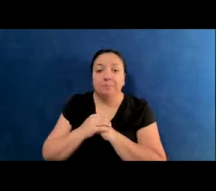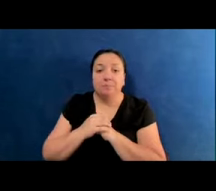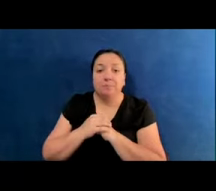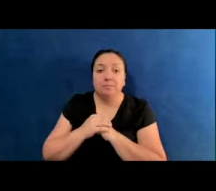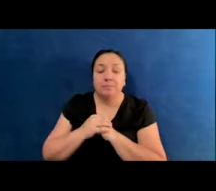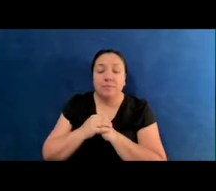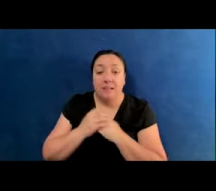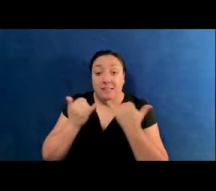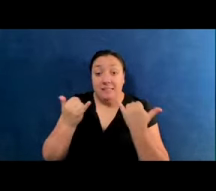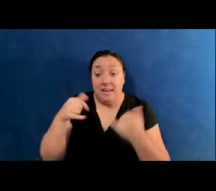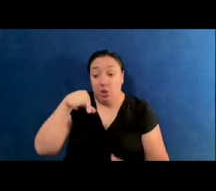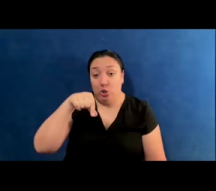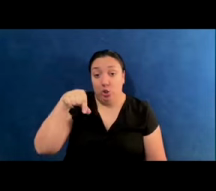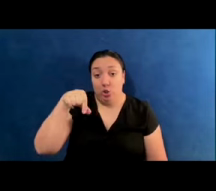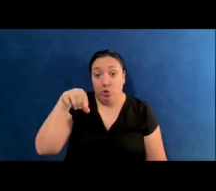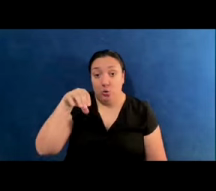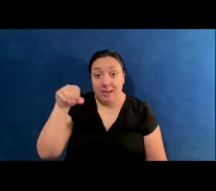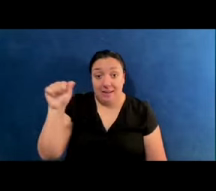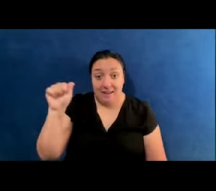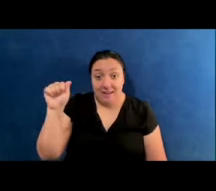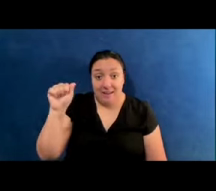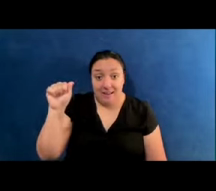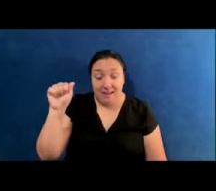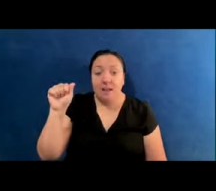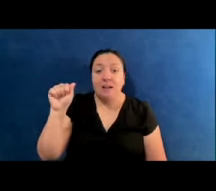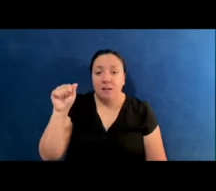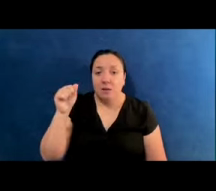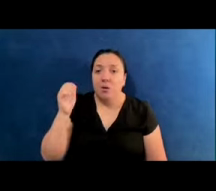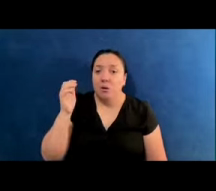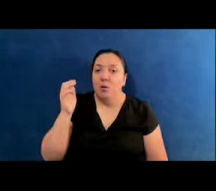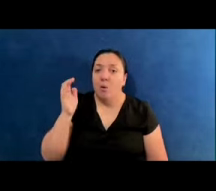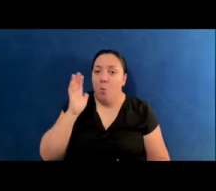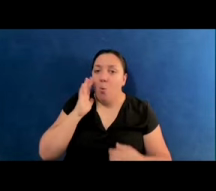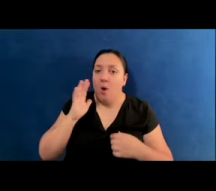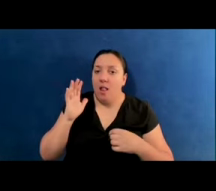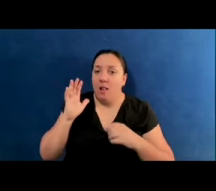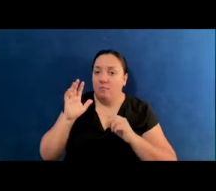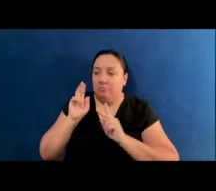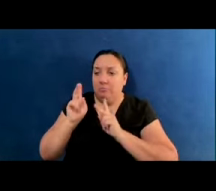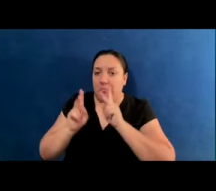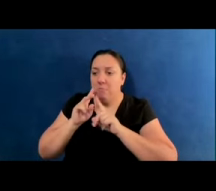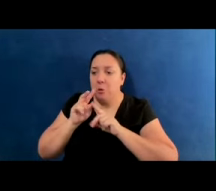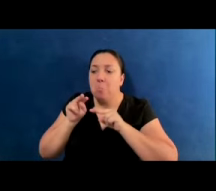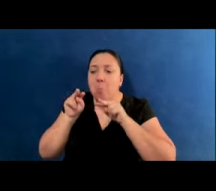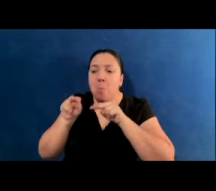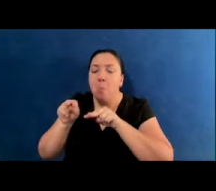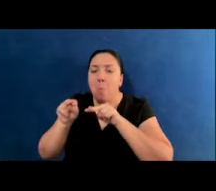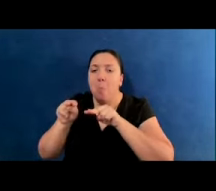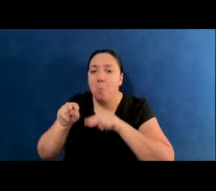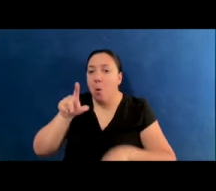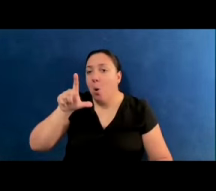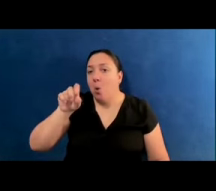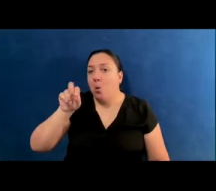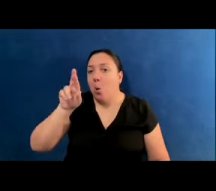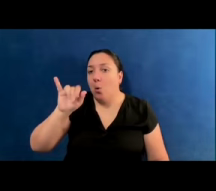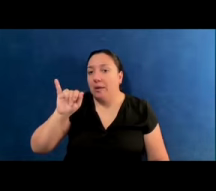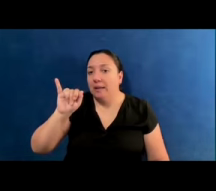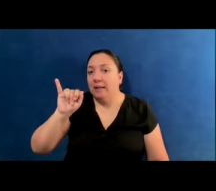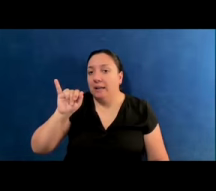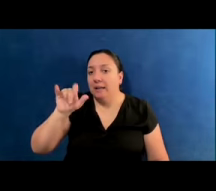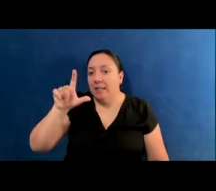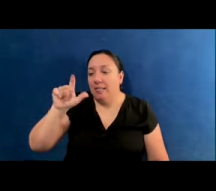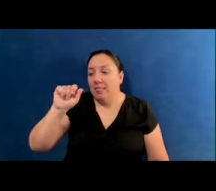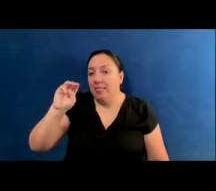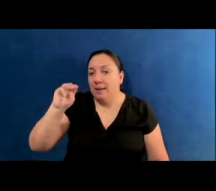and answer box will be monitored by a full team of experts. We have Lauri Maloney from